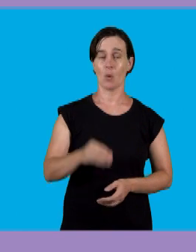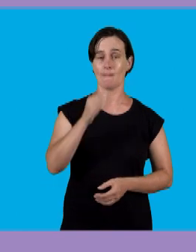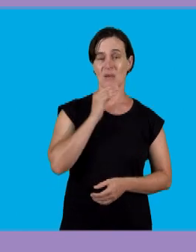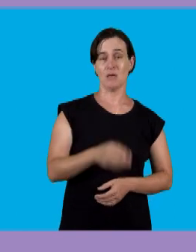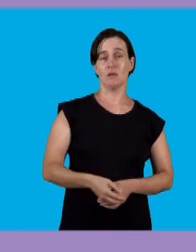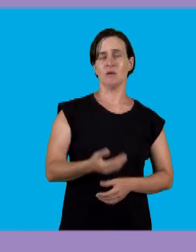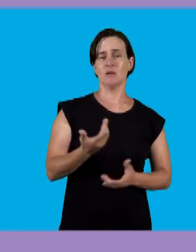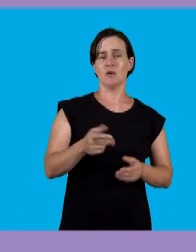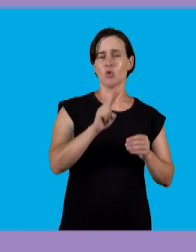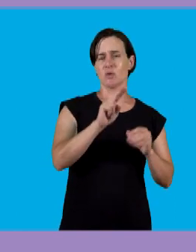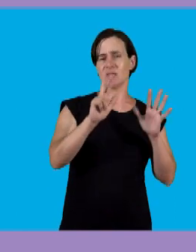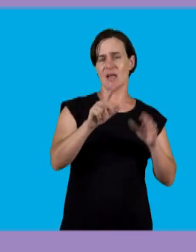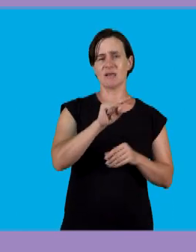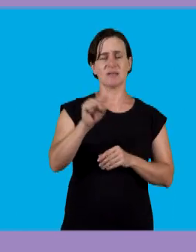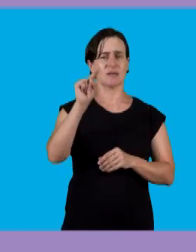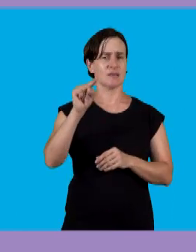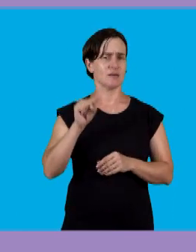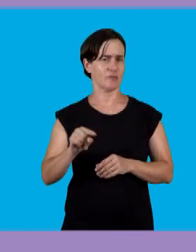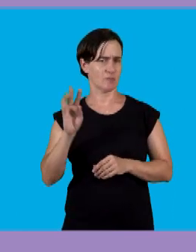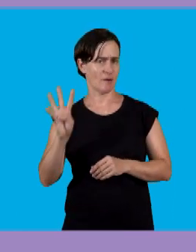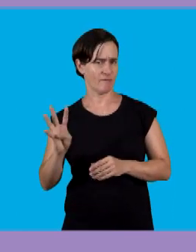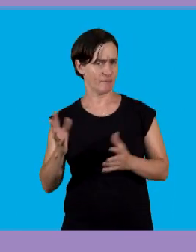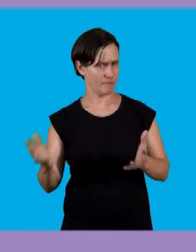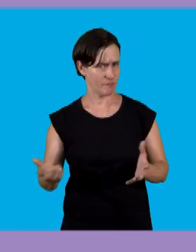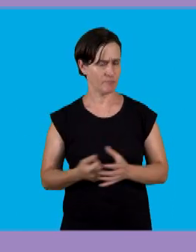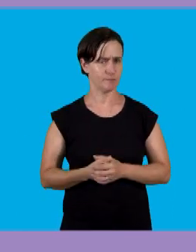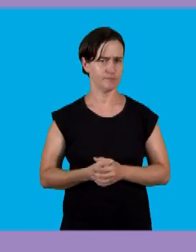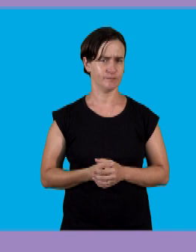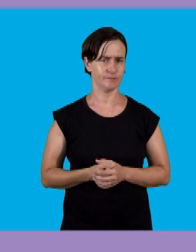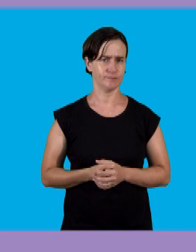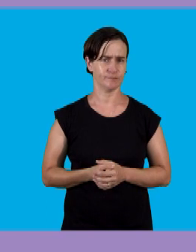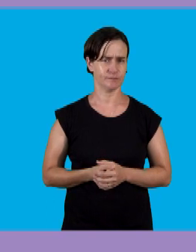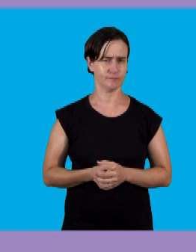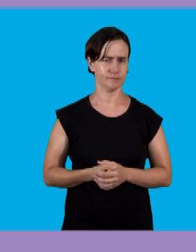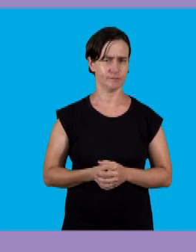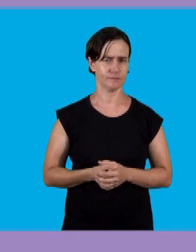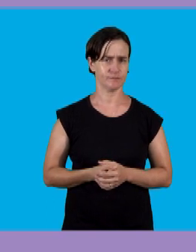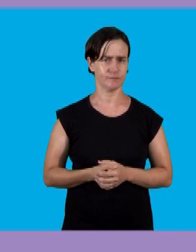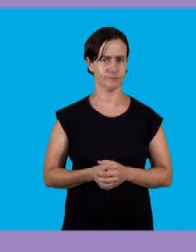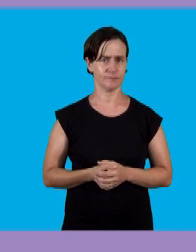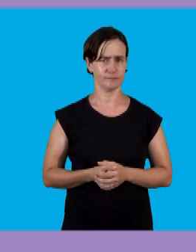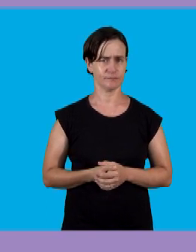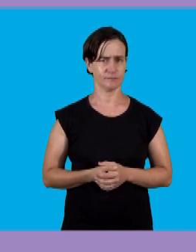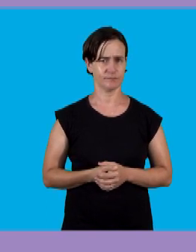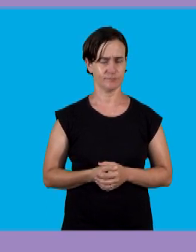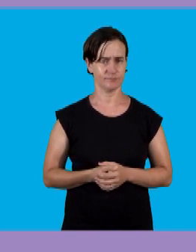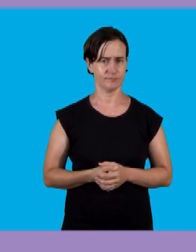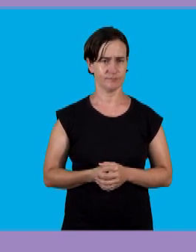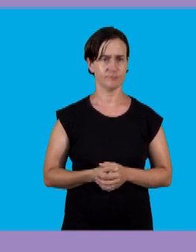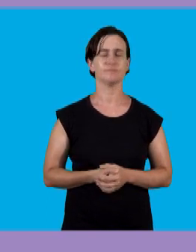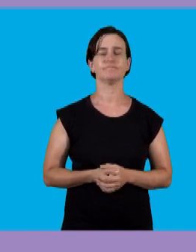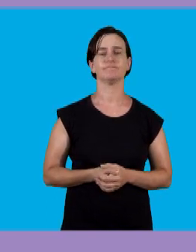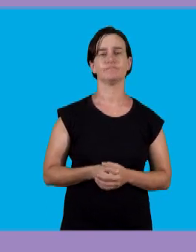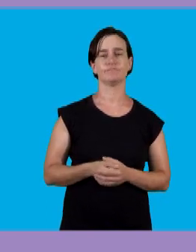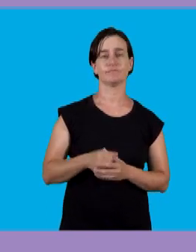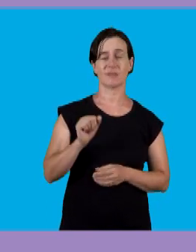So what is 28 divided by 4? Well, 28 divided by 4, yes, if